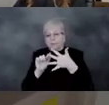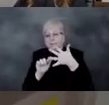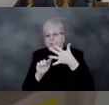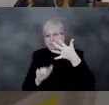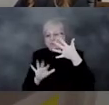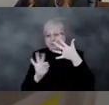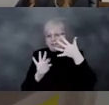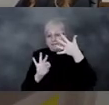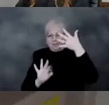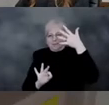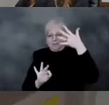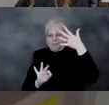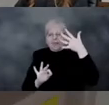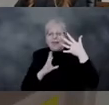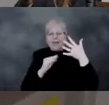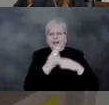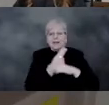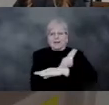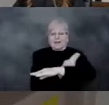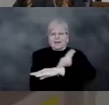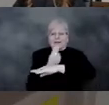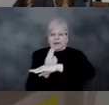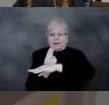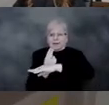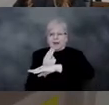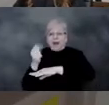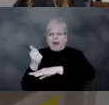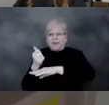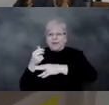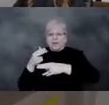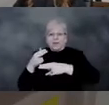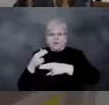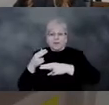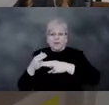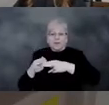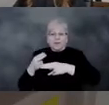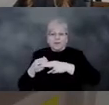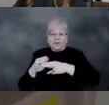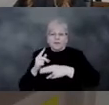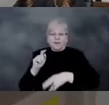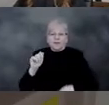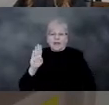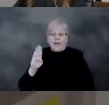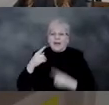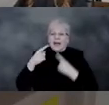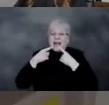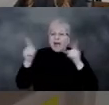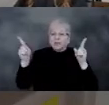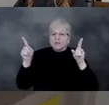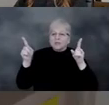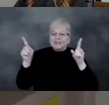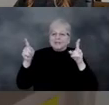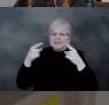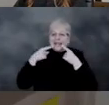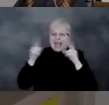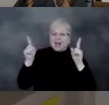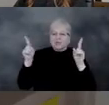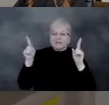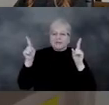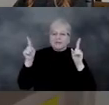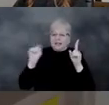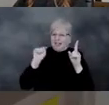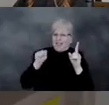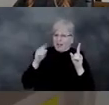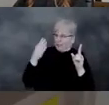And then another tab in this window we'd like to review is the announcements tab. The announcements tab is going to be